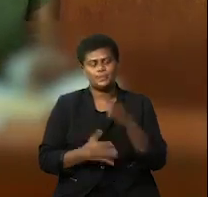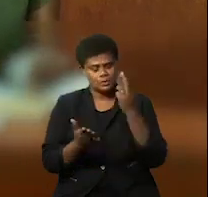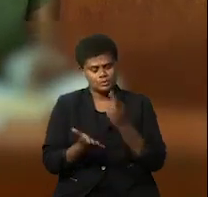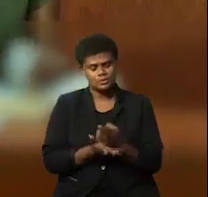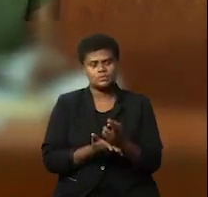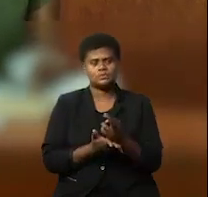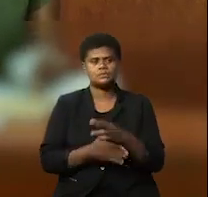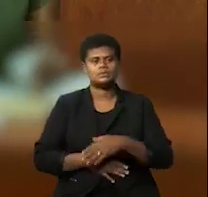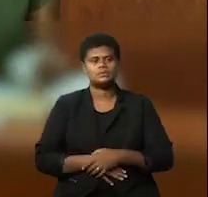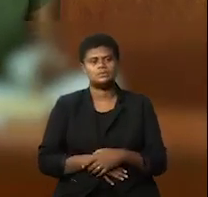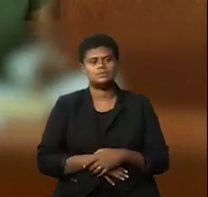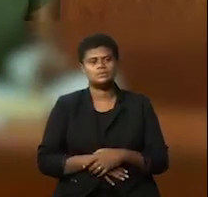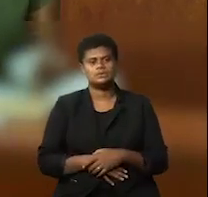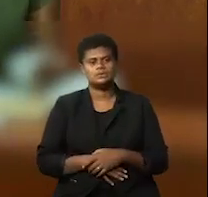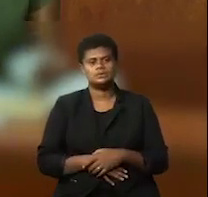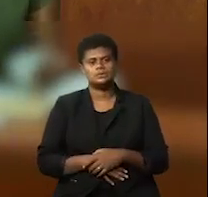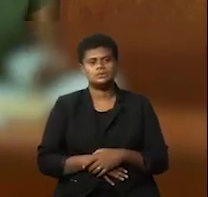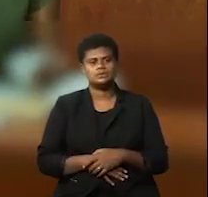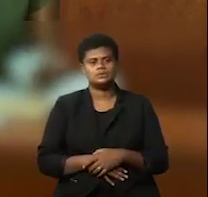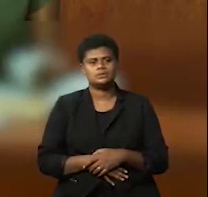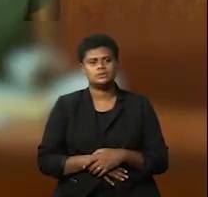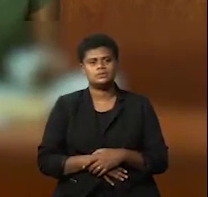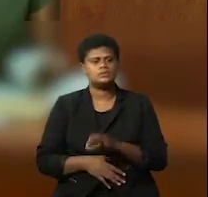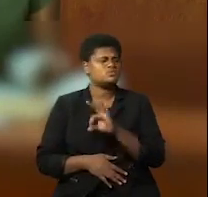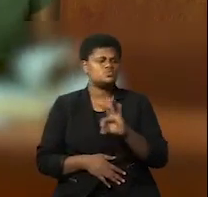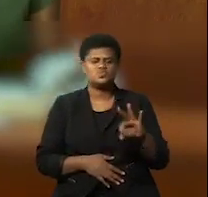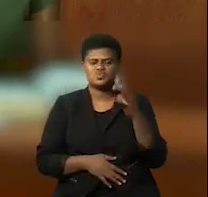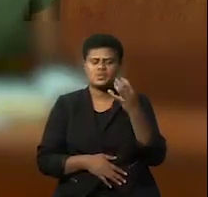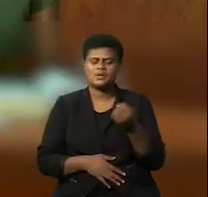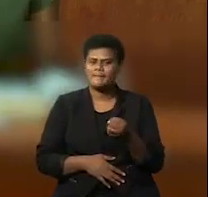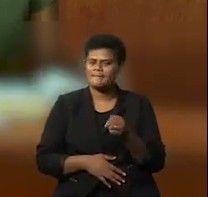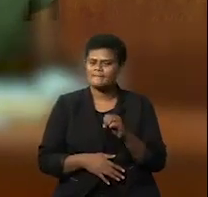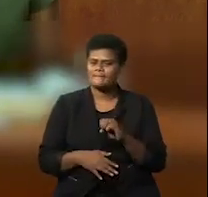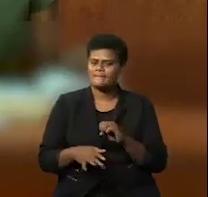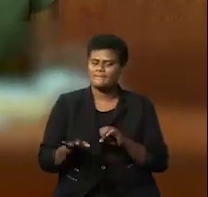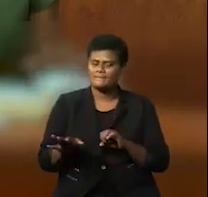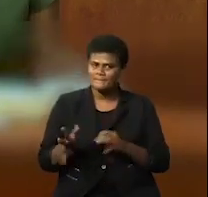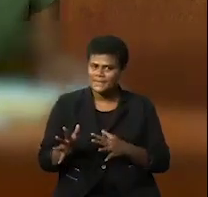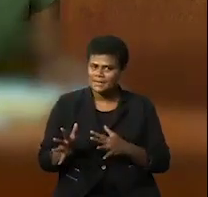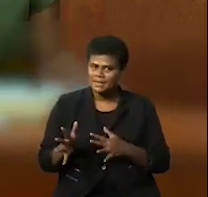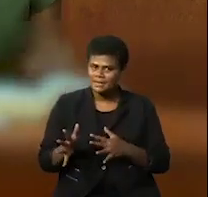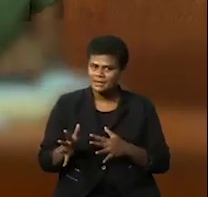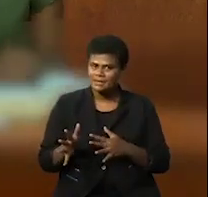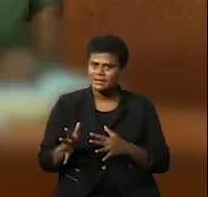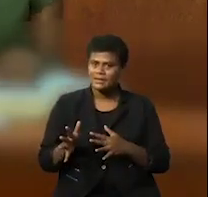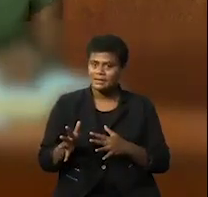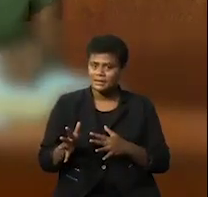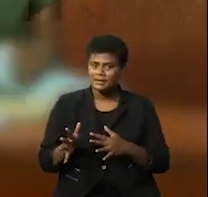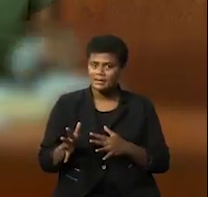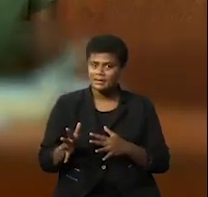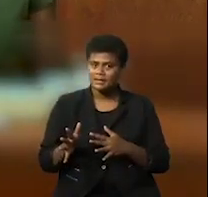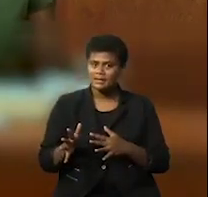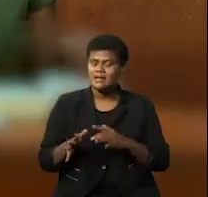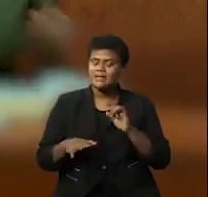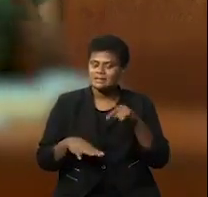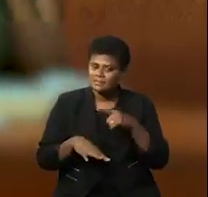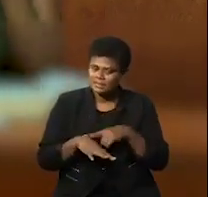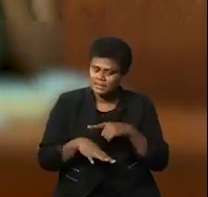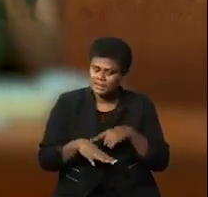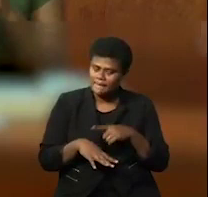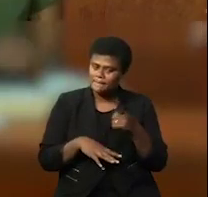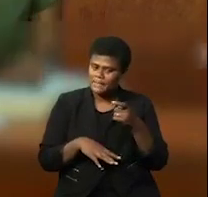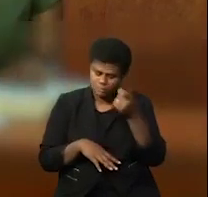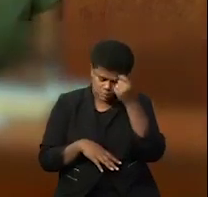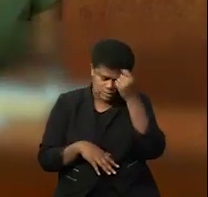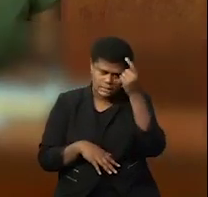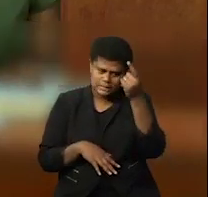I really do not have that fear about judgment was when I come to really understand how